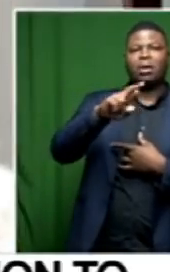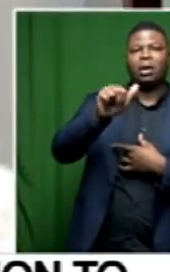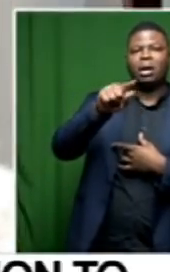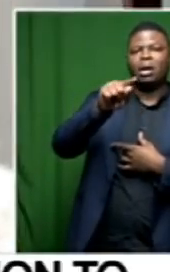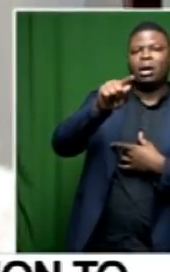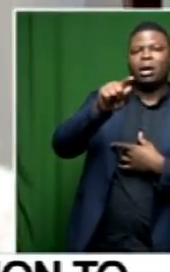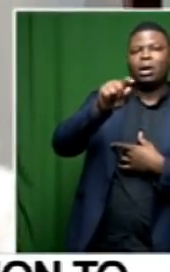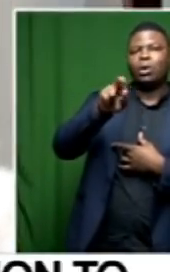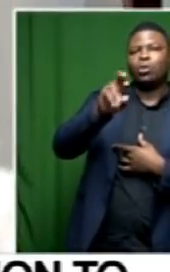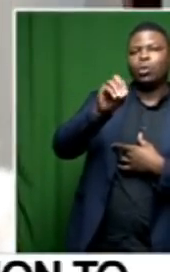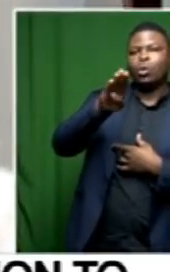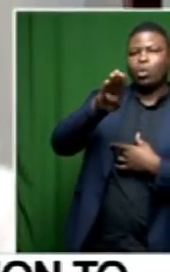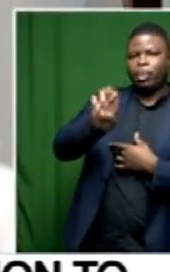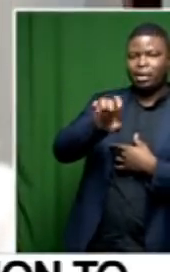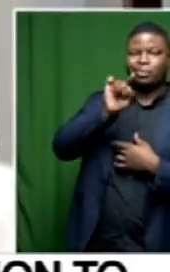a relationship